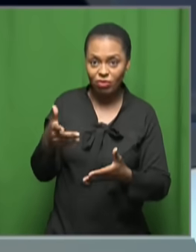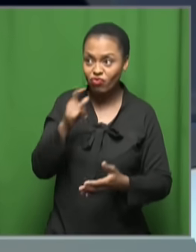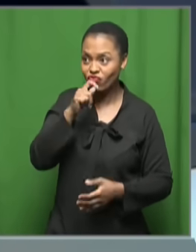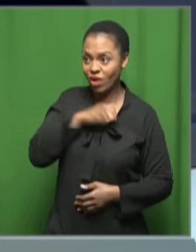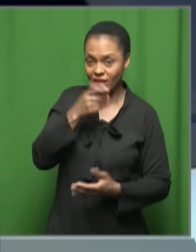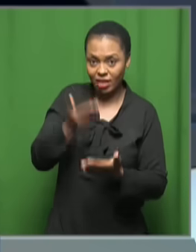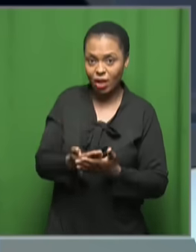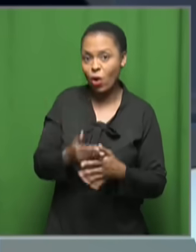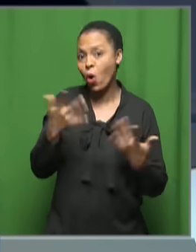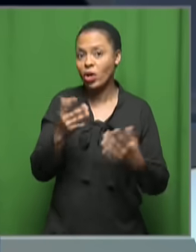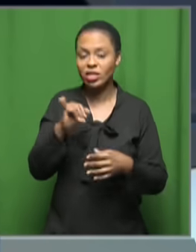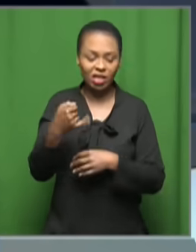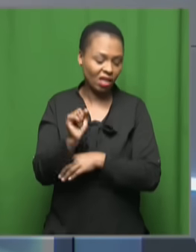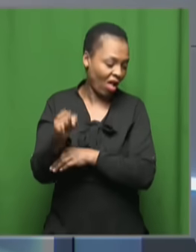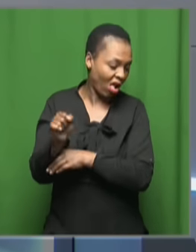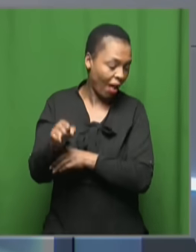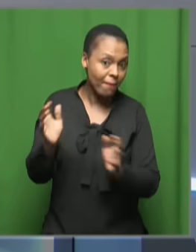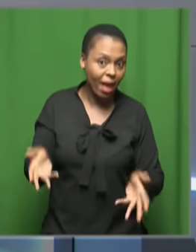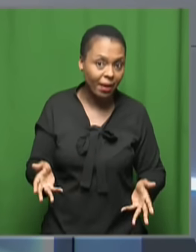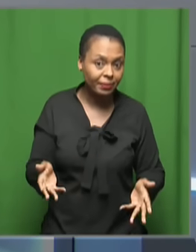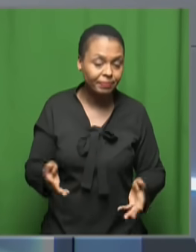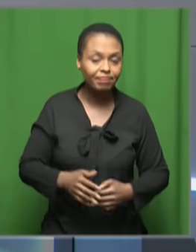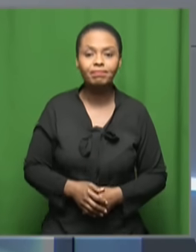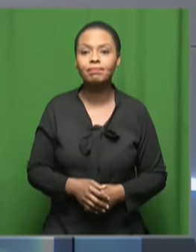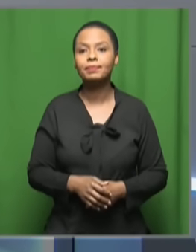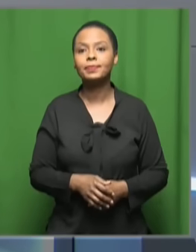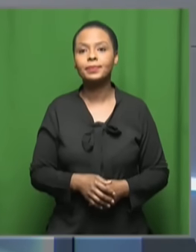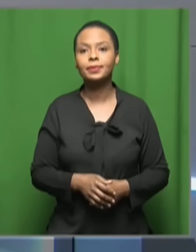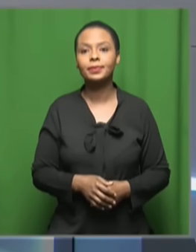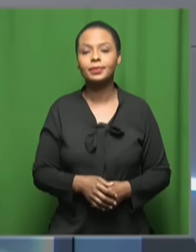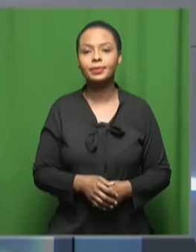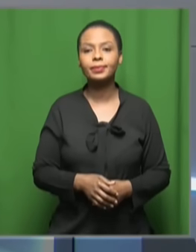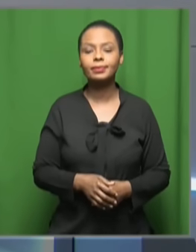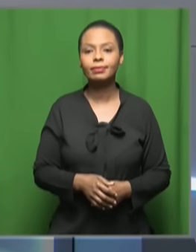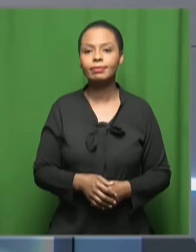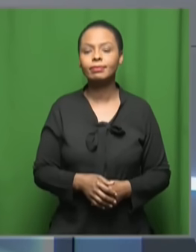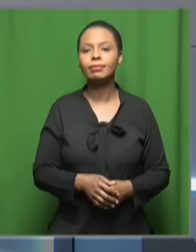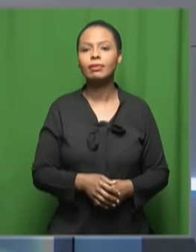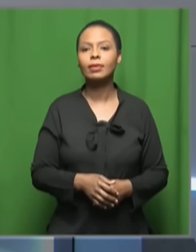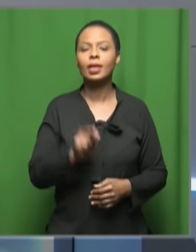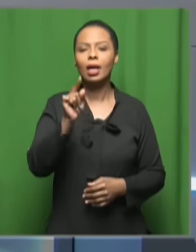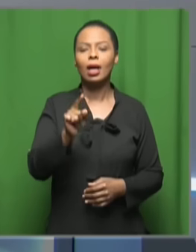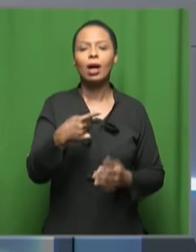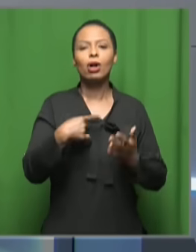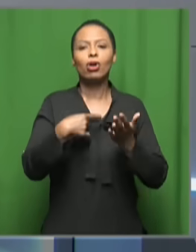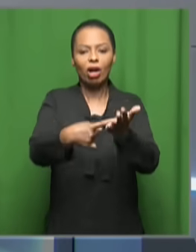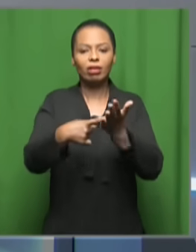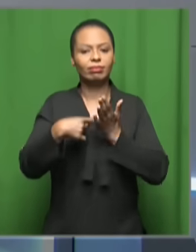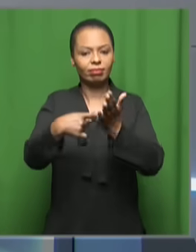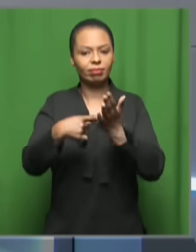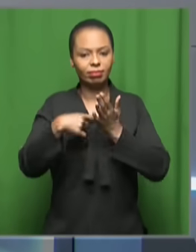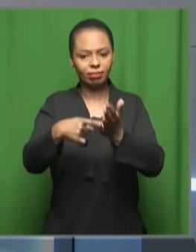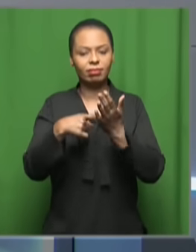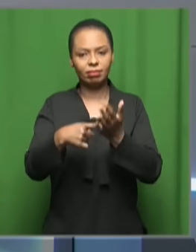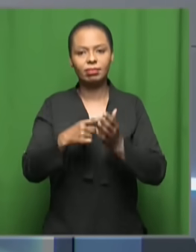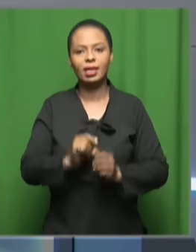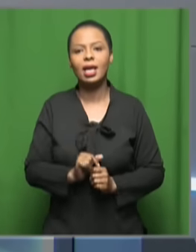just turn a blind eye to this. Can these conversations, Doc, be separated from conversations around